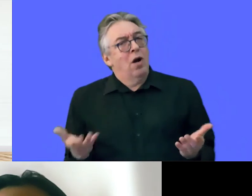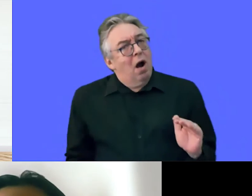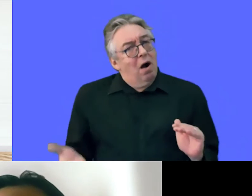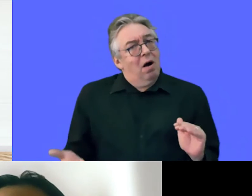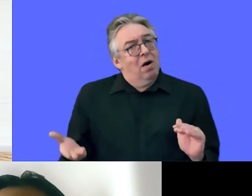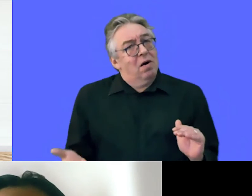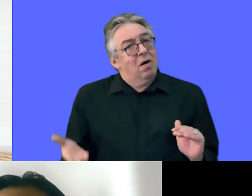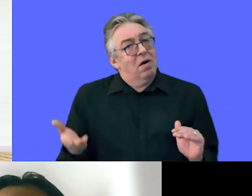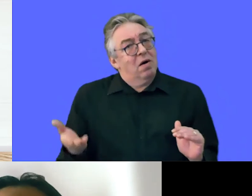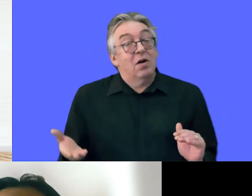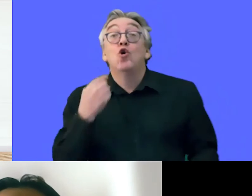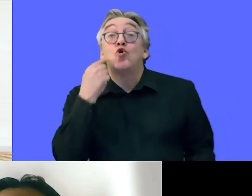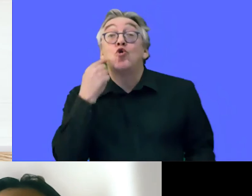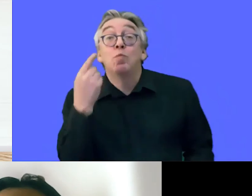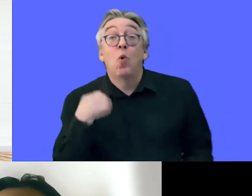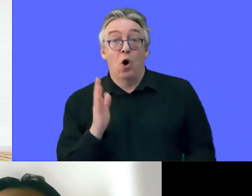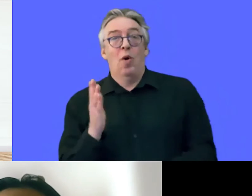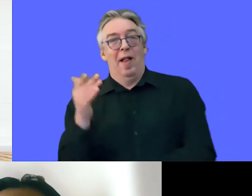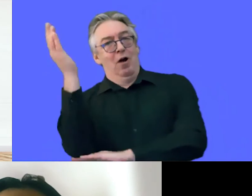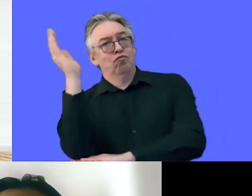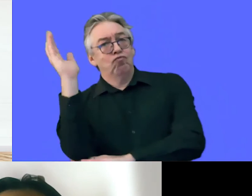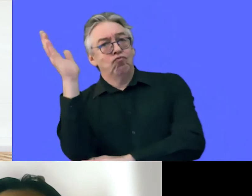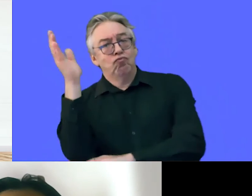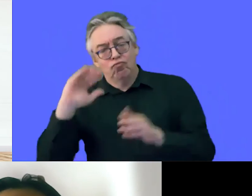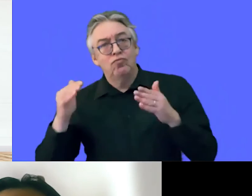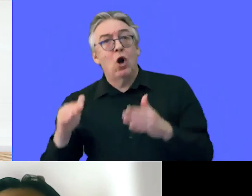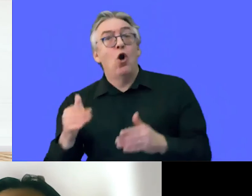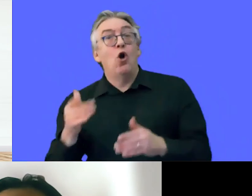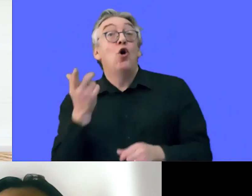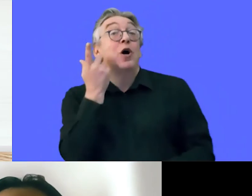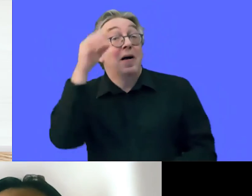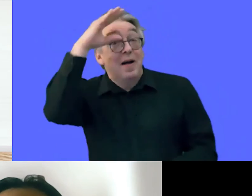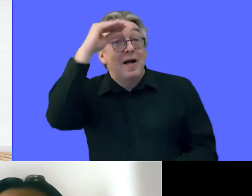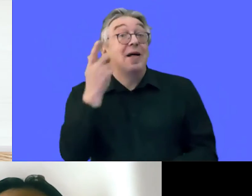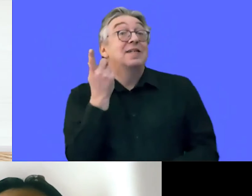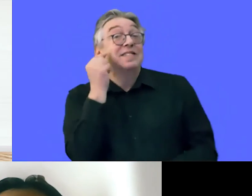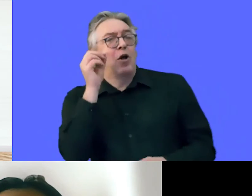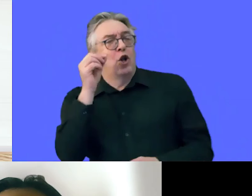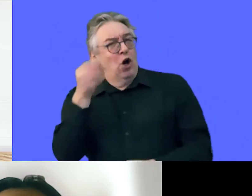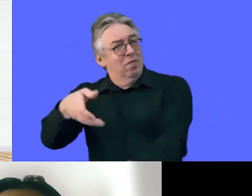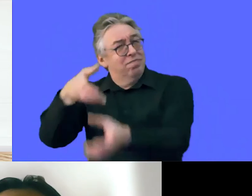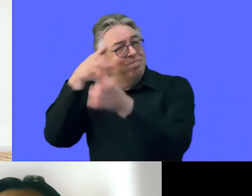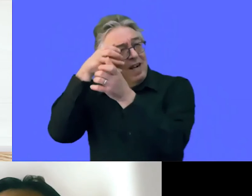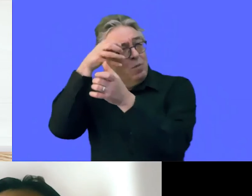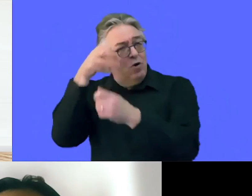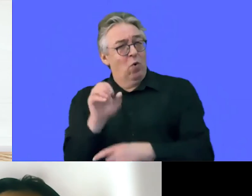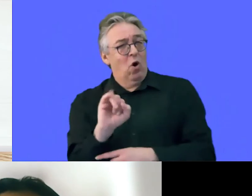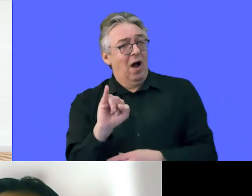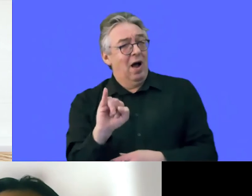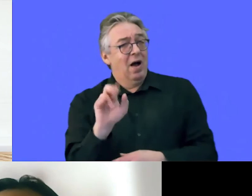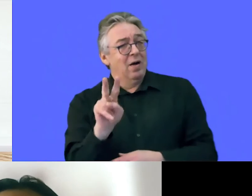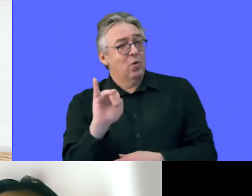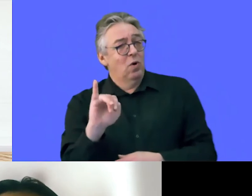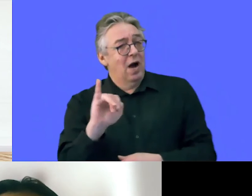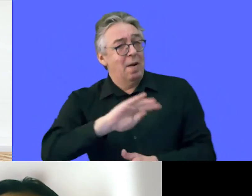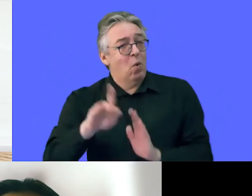will hear tomorrow when we have the gender specialist for the i2i program talking about gender transformative approaches